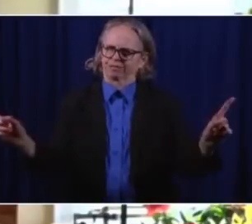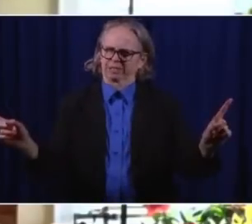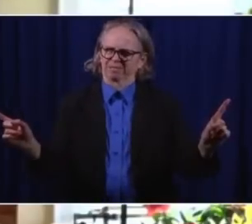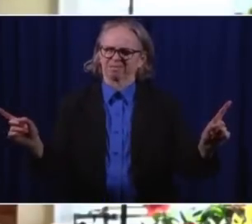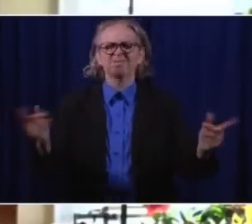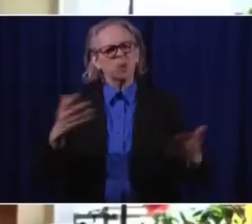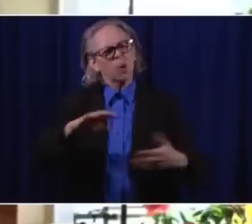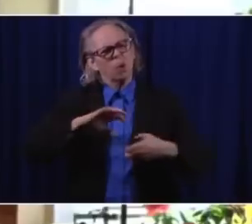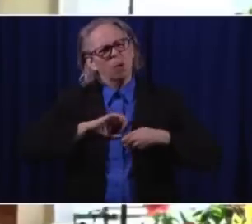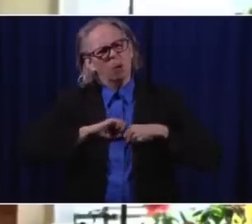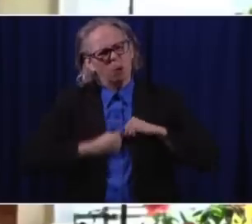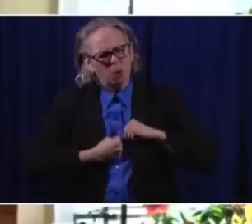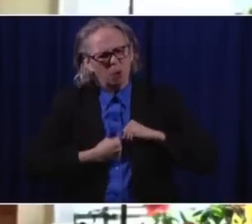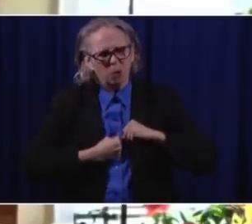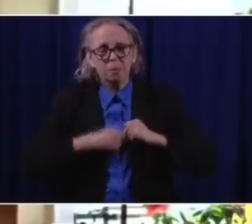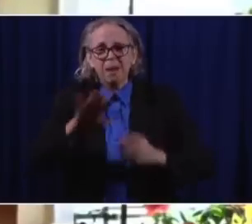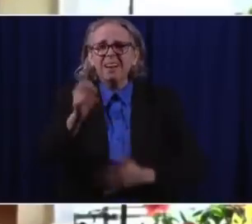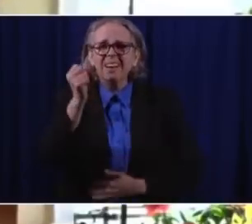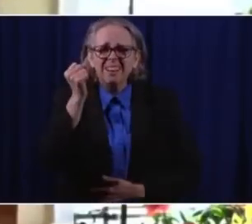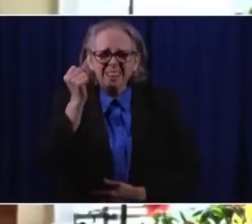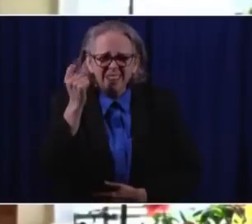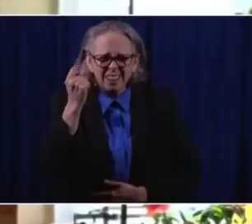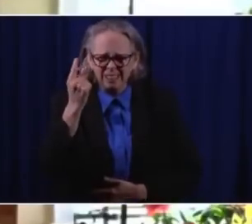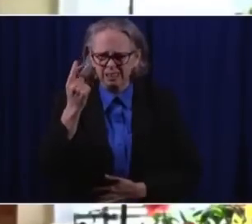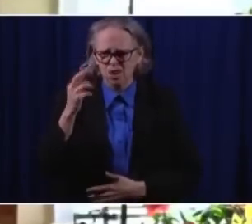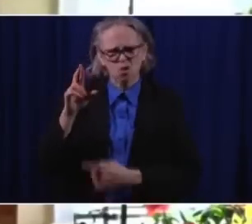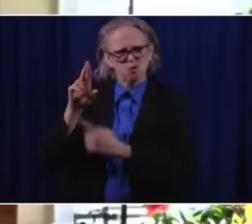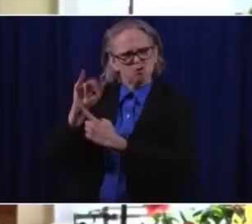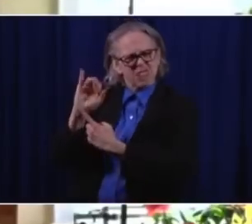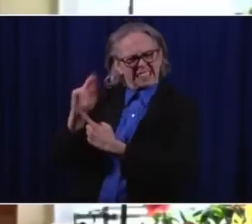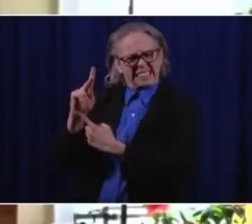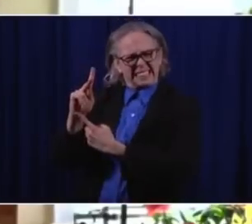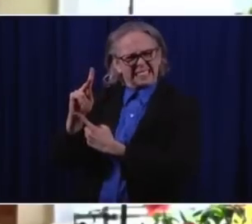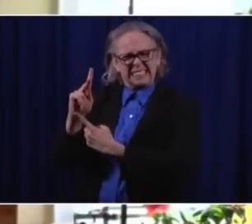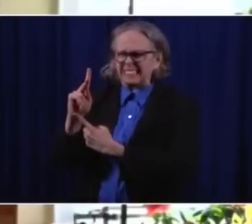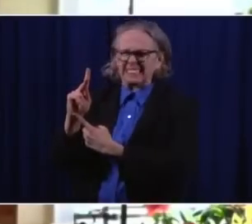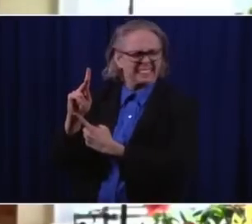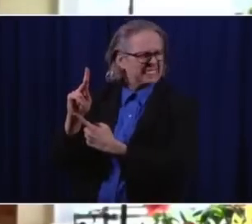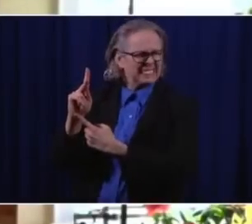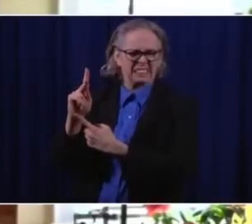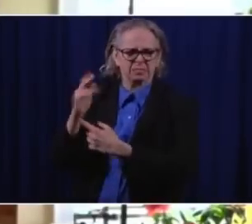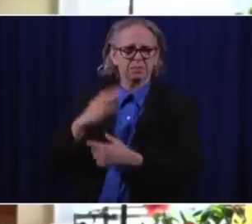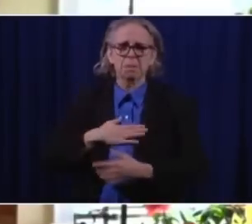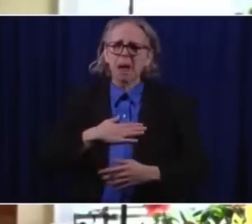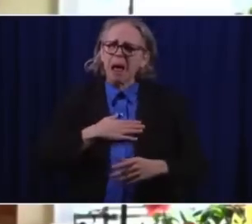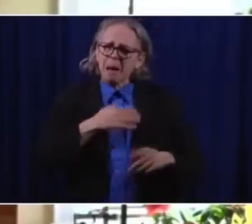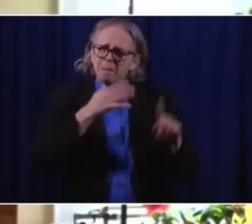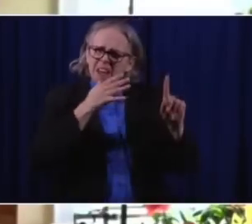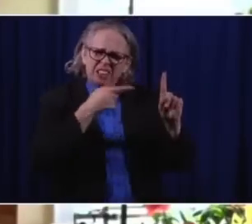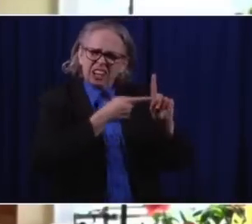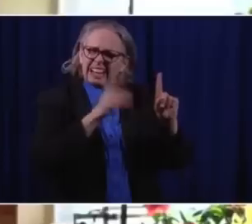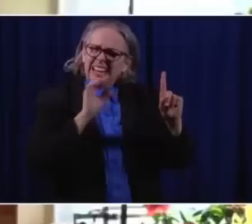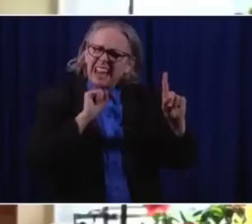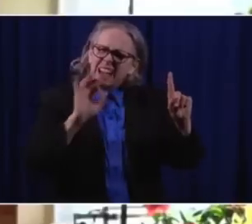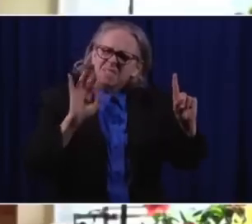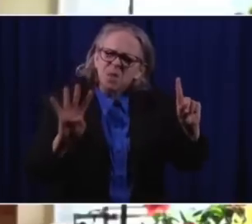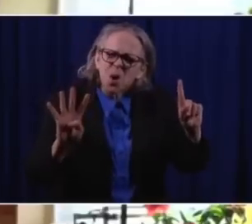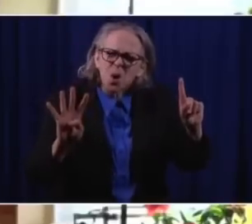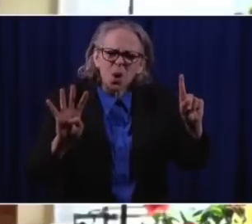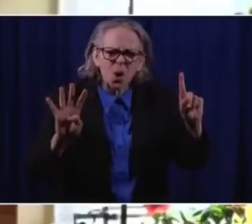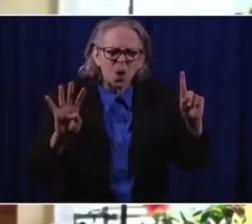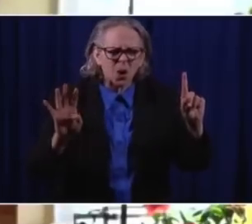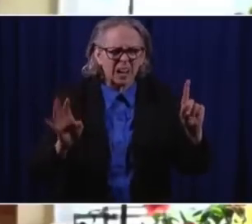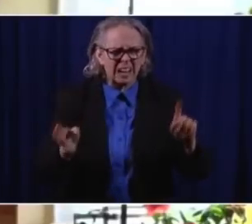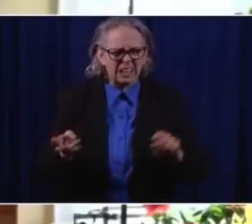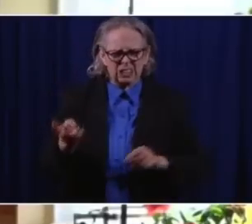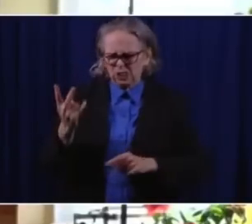can't risk it. My mother's 94. We've got 2 brand new, beautiful babies, and we've